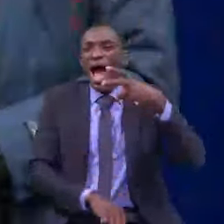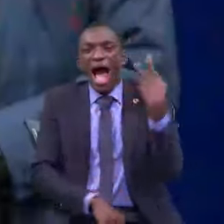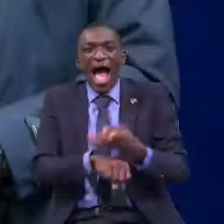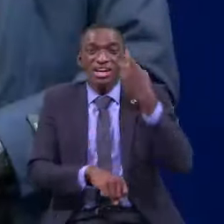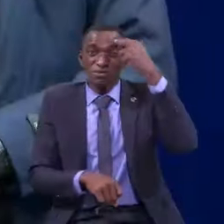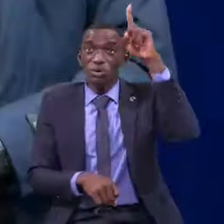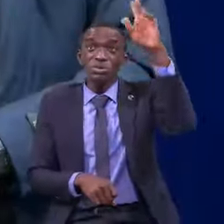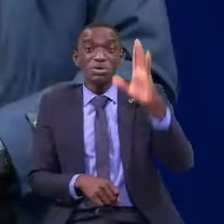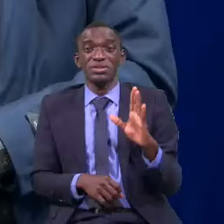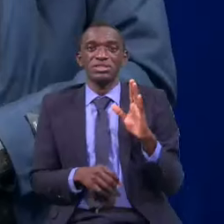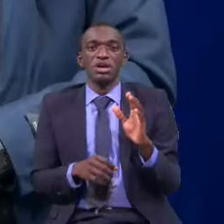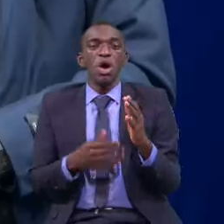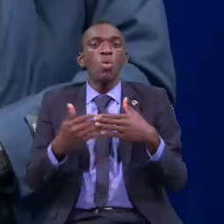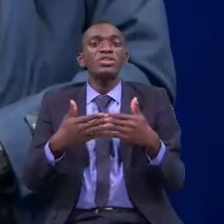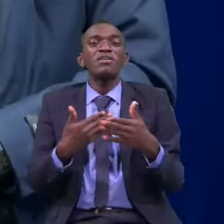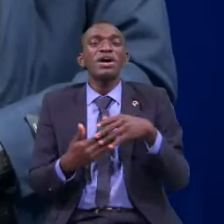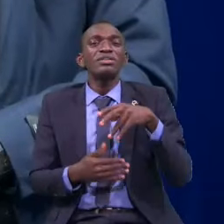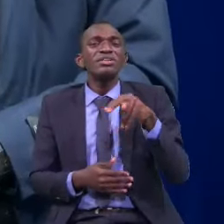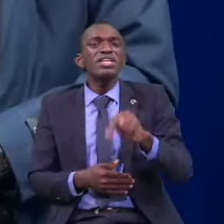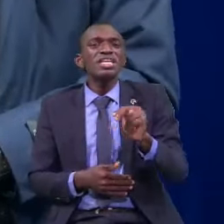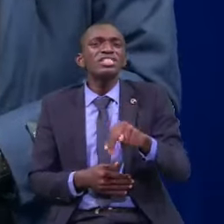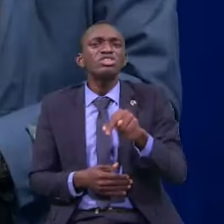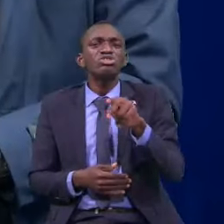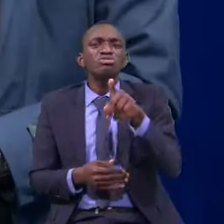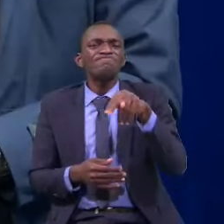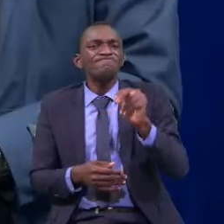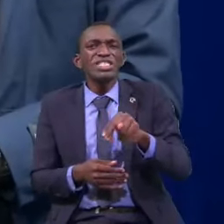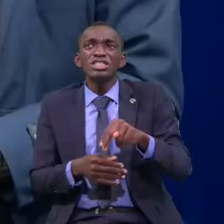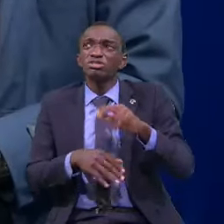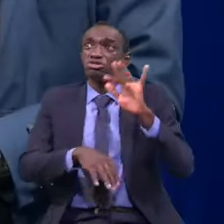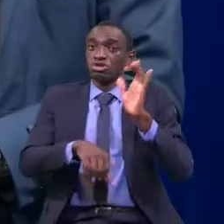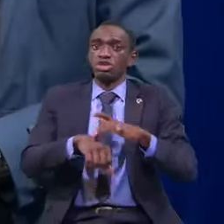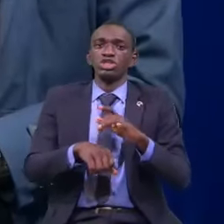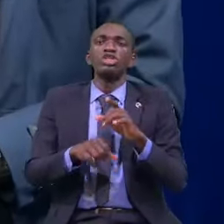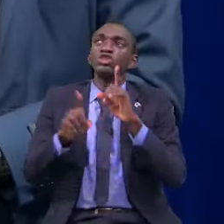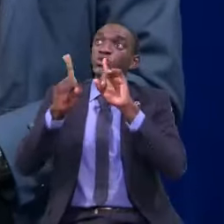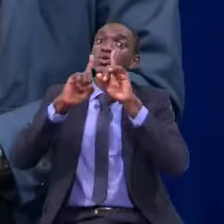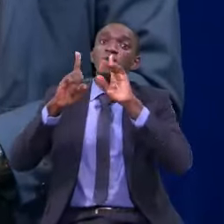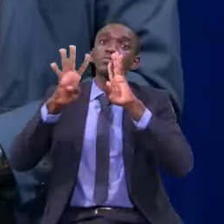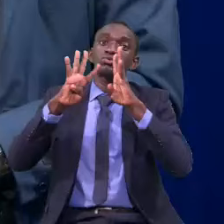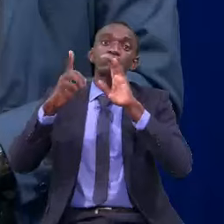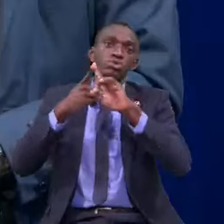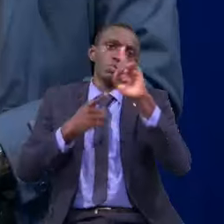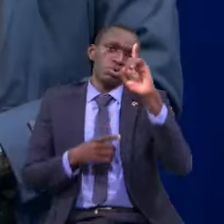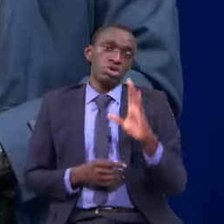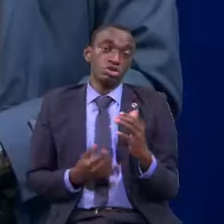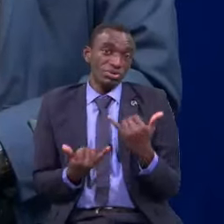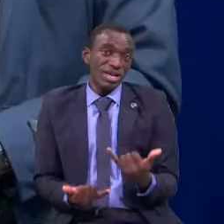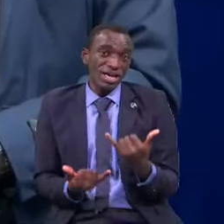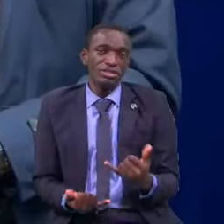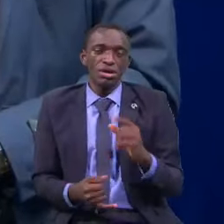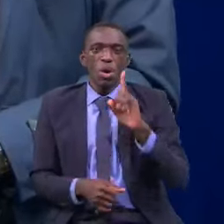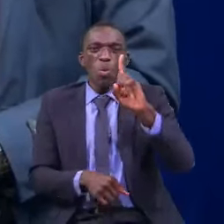touch, be talking to God that tonight, one touch, a single